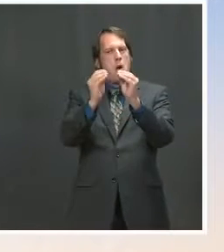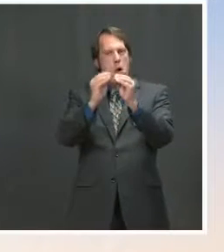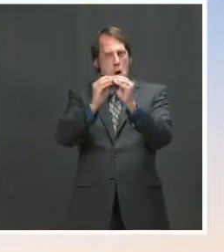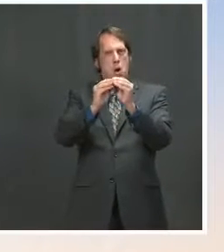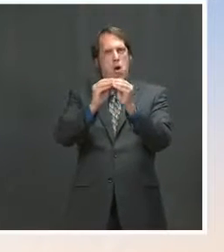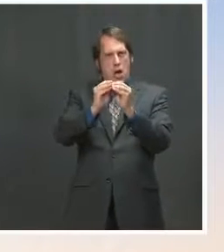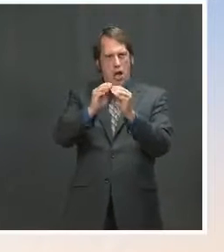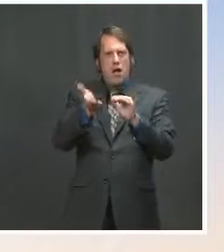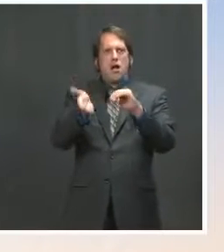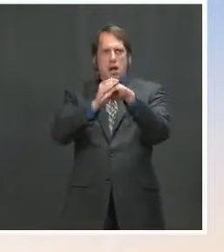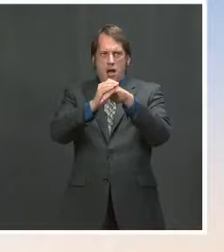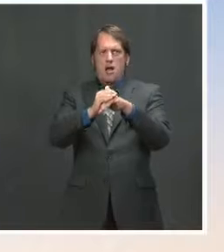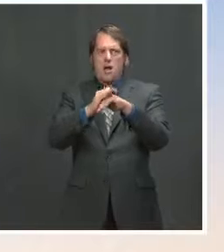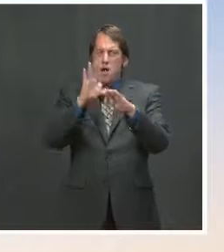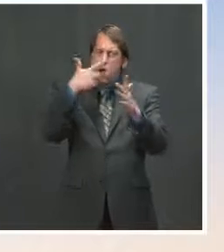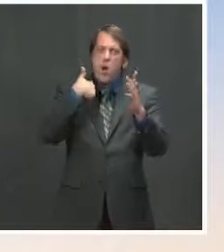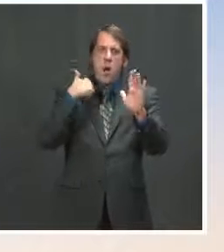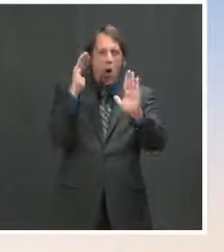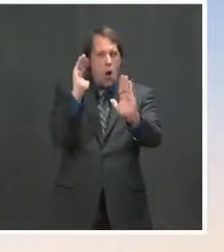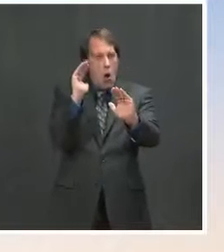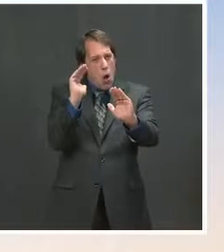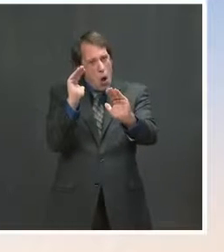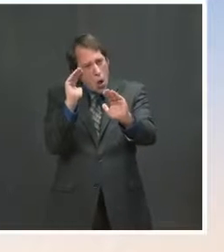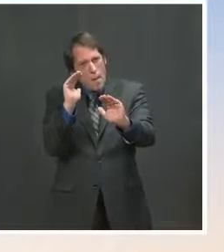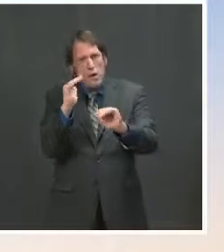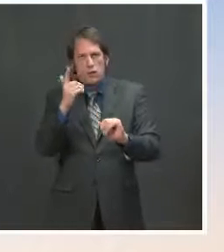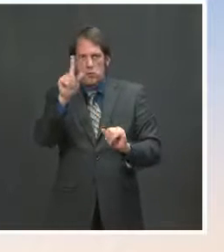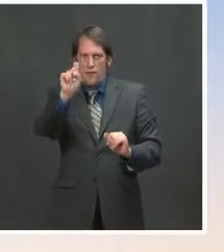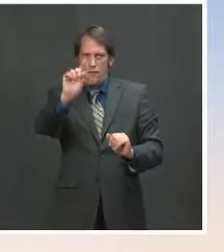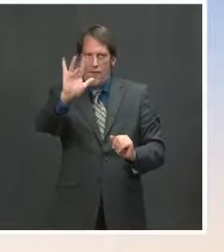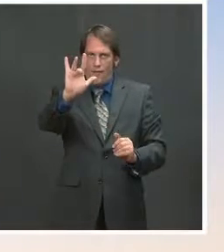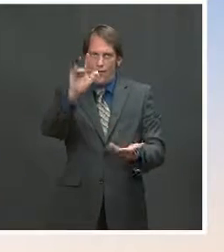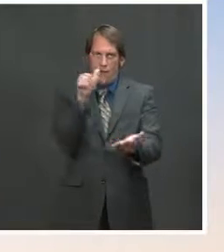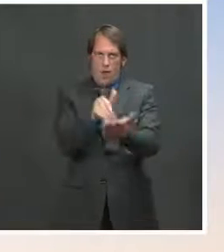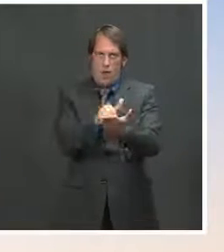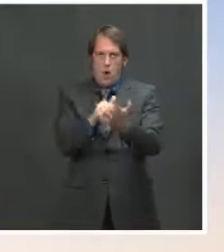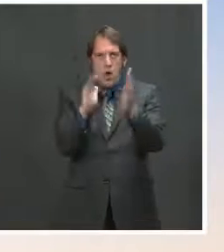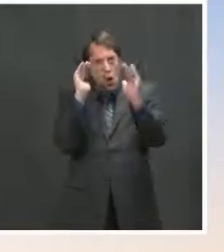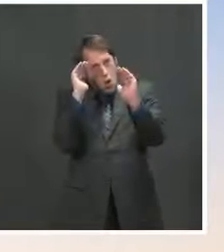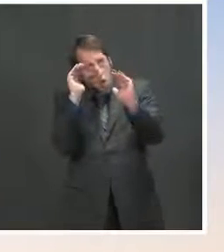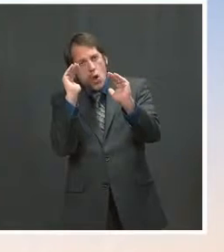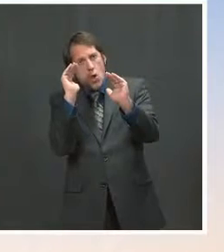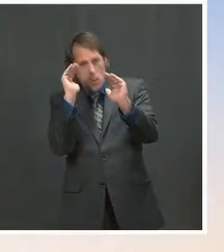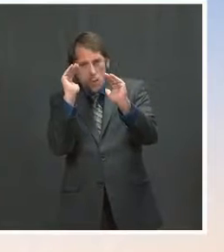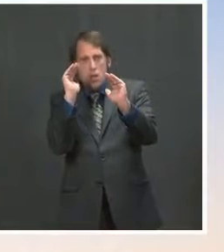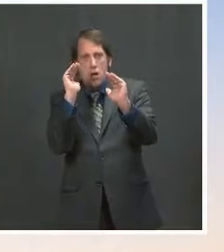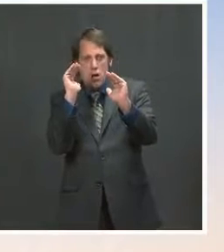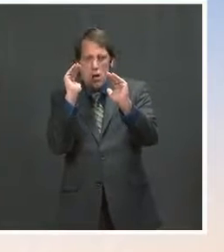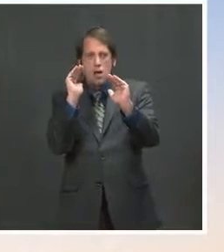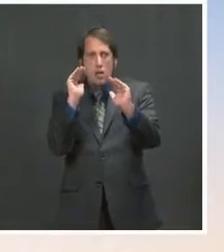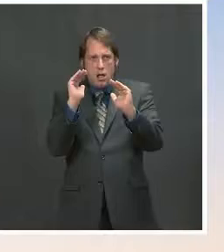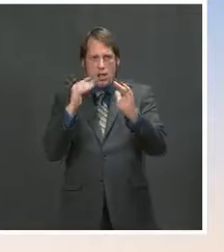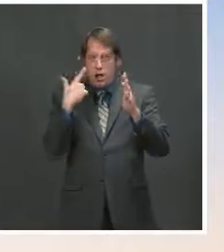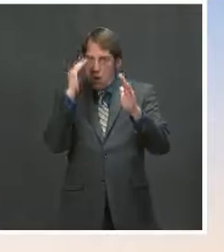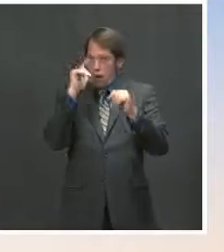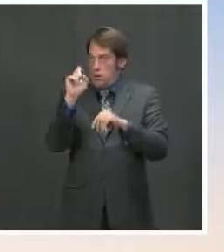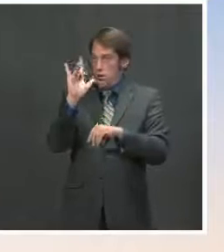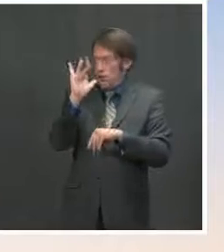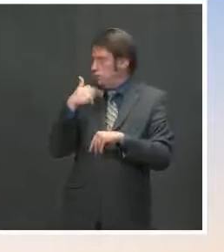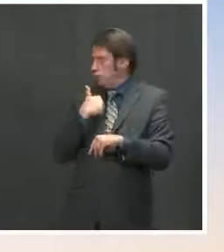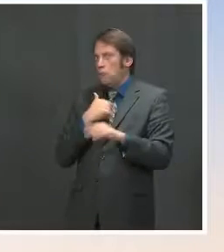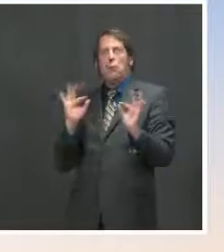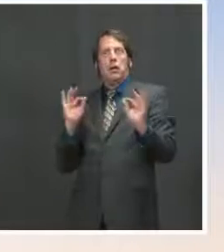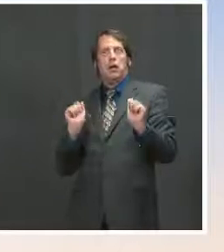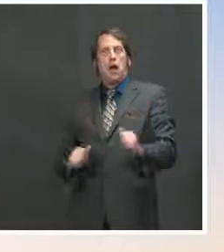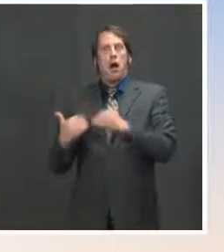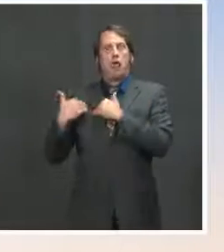and we are hopeful about reaching that 125,000 number as we look to next fiscal year. But as we came in